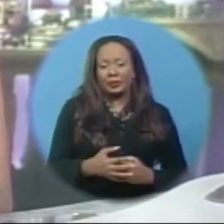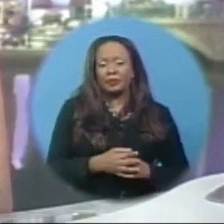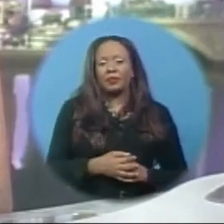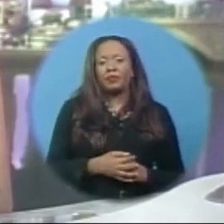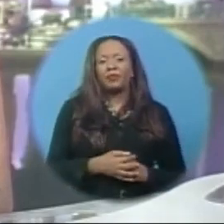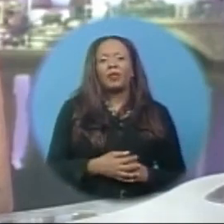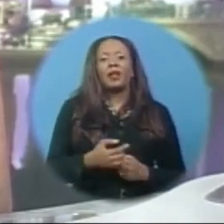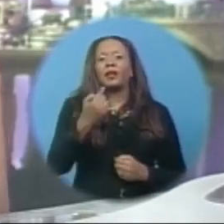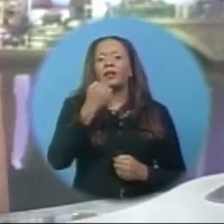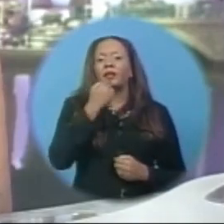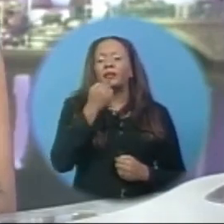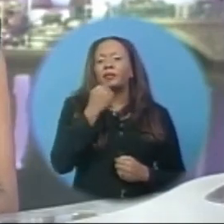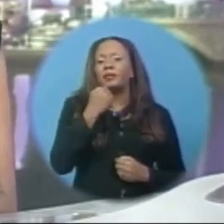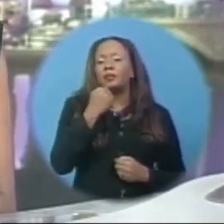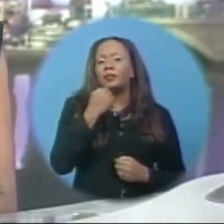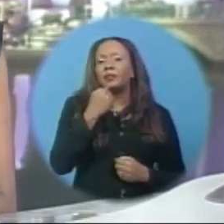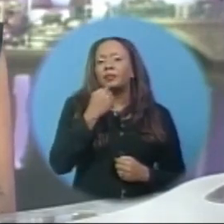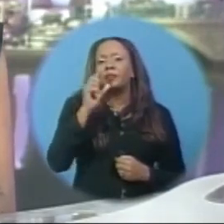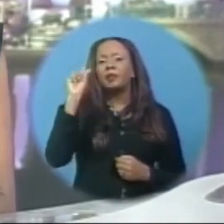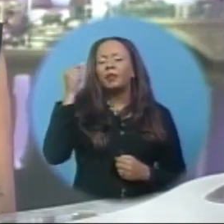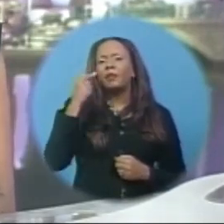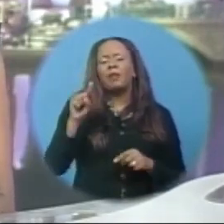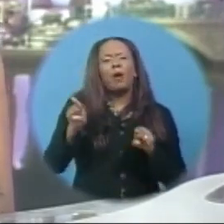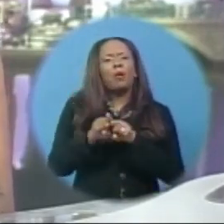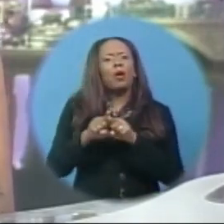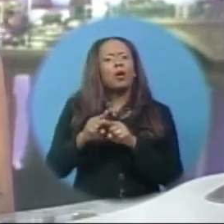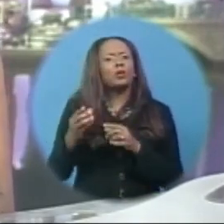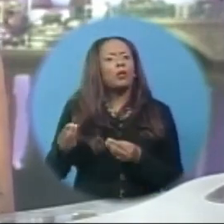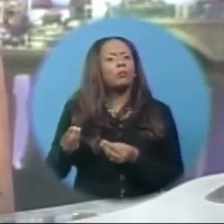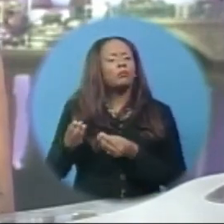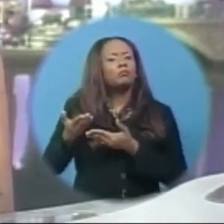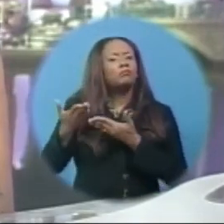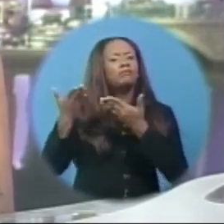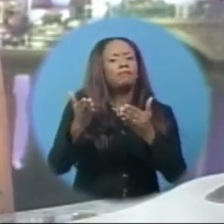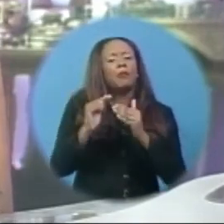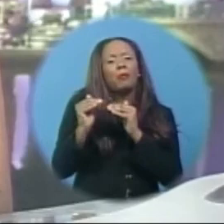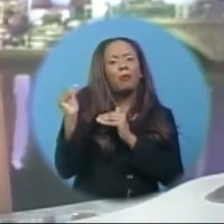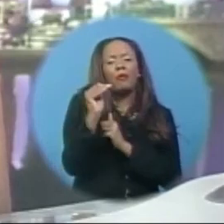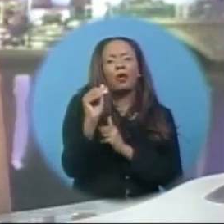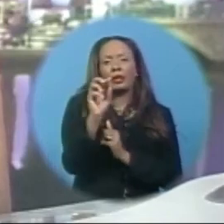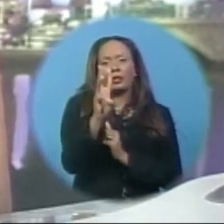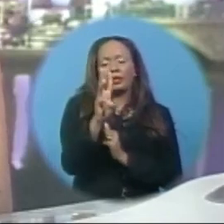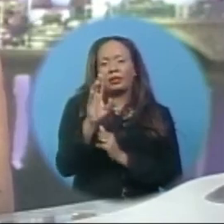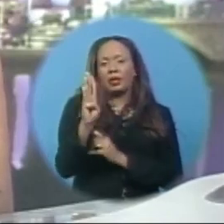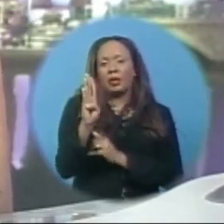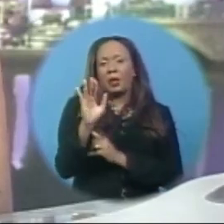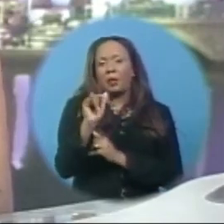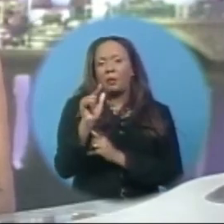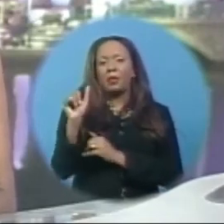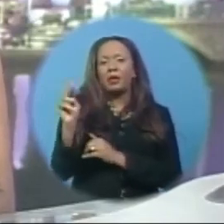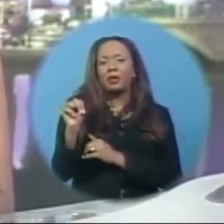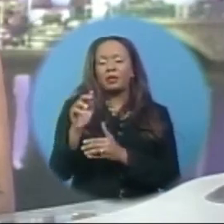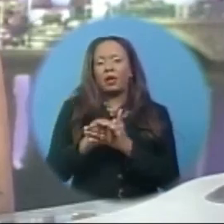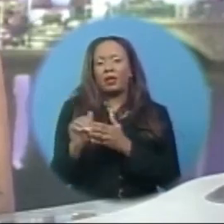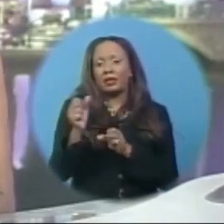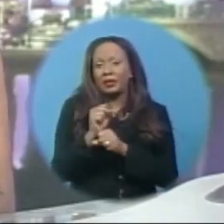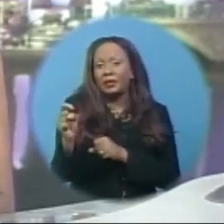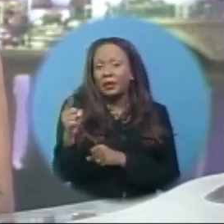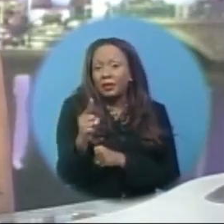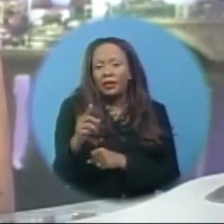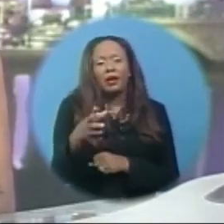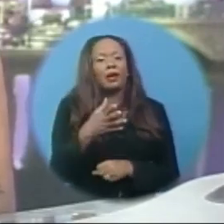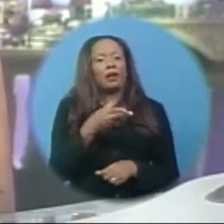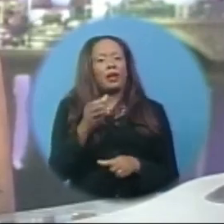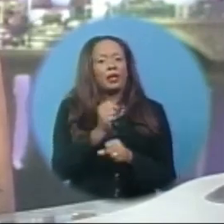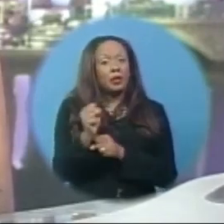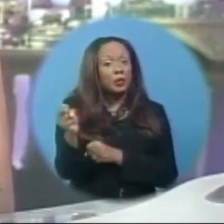the David Granger government is also providing the corporation with just over $6 billion in 2018 and a further